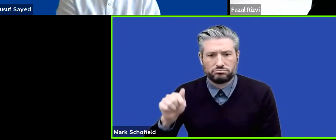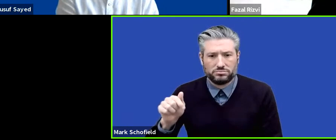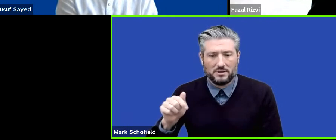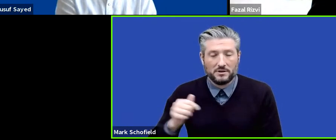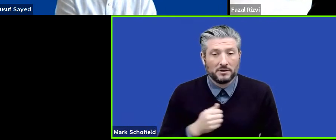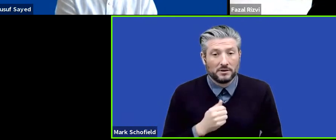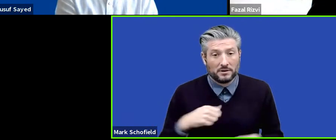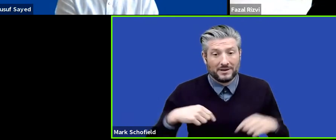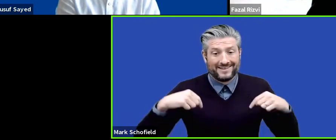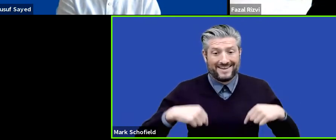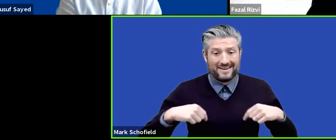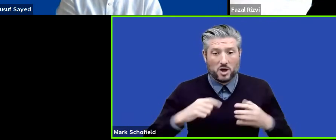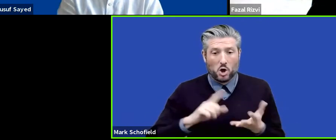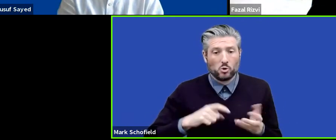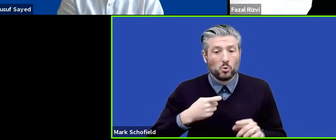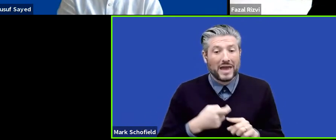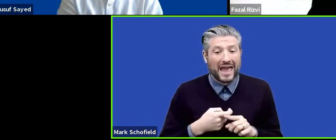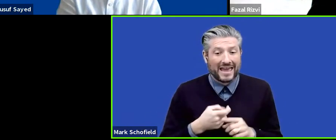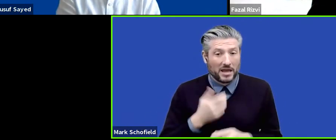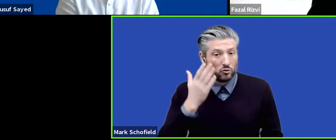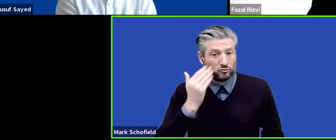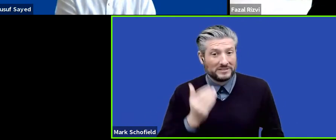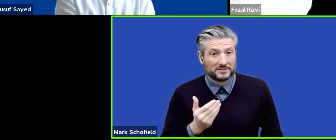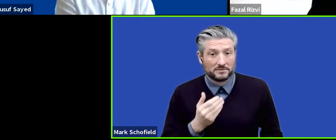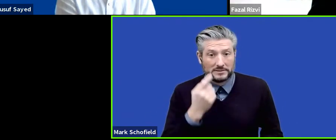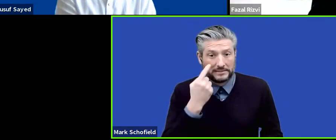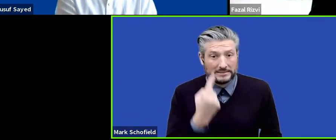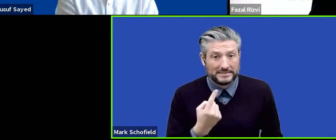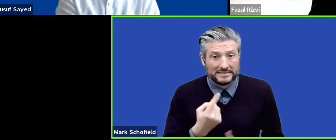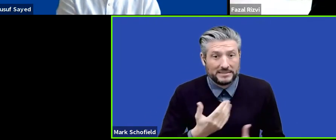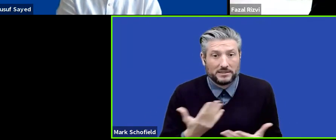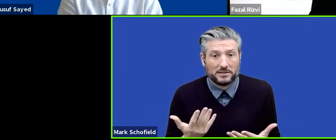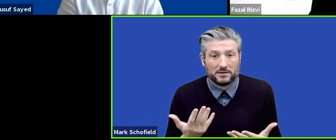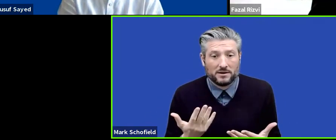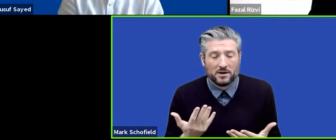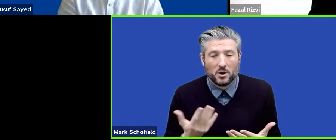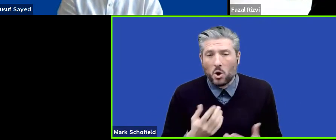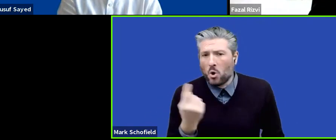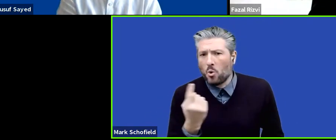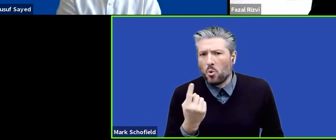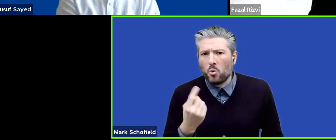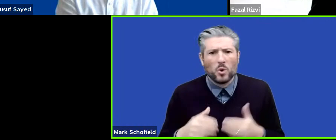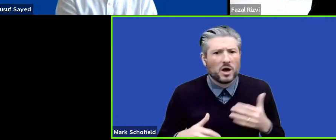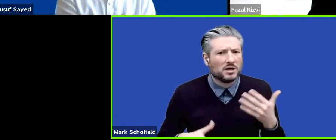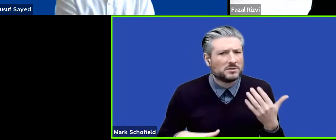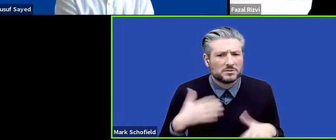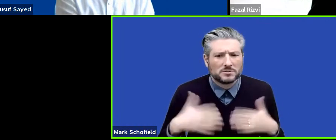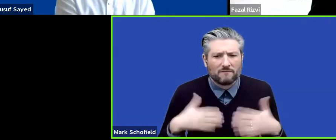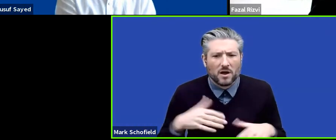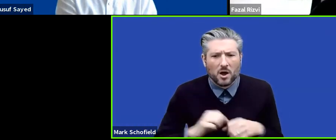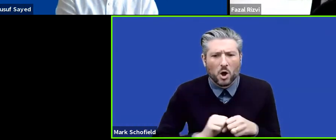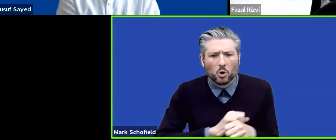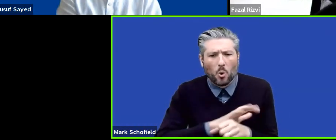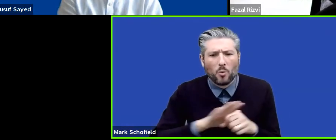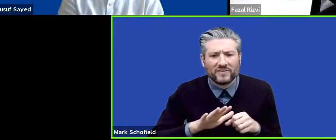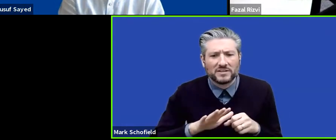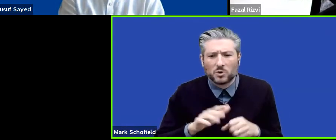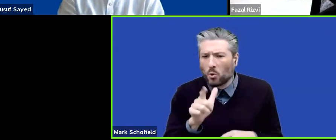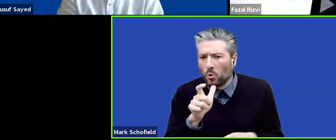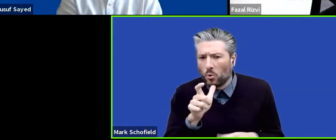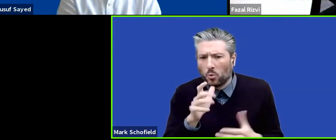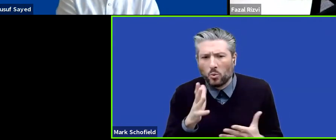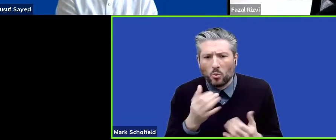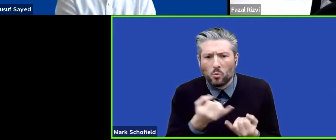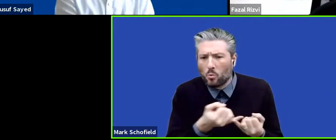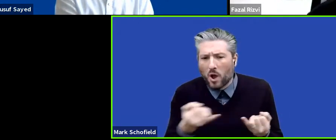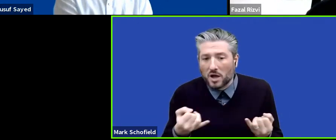UK reveals, the people suffering most from COVID and school closures are children who use schooling for